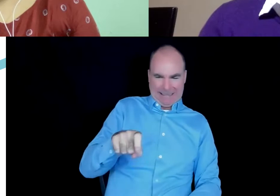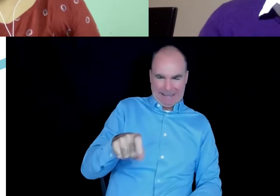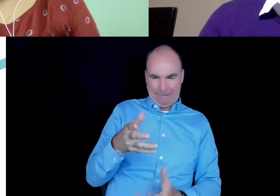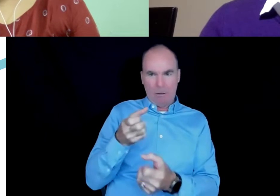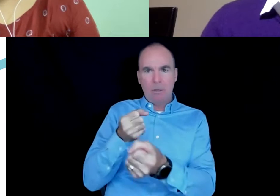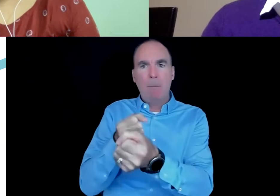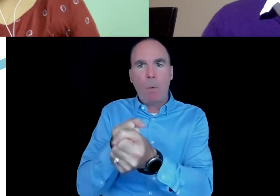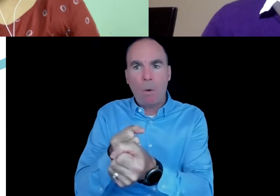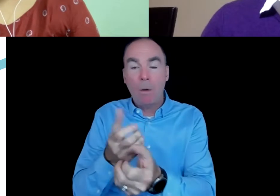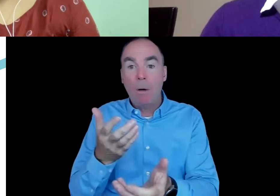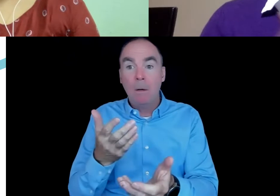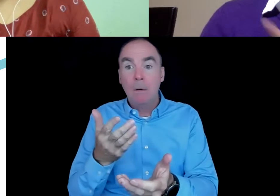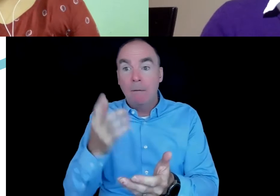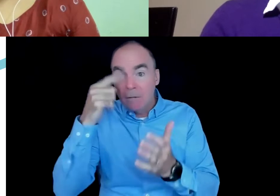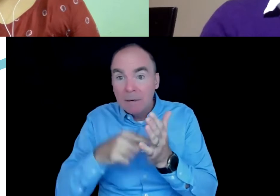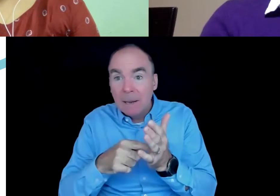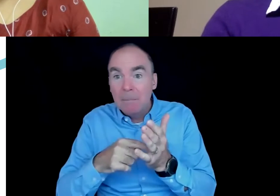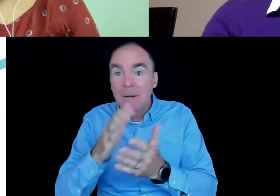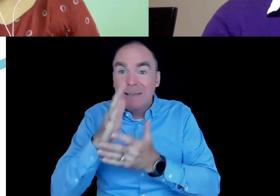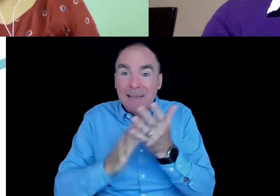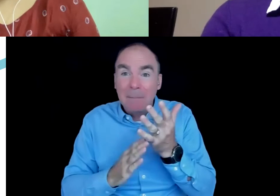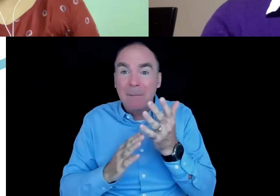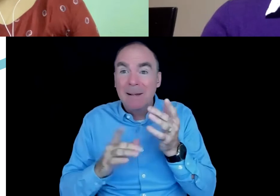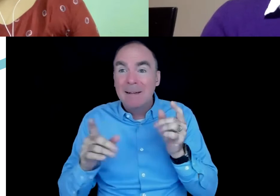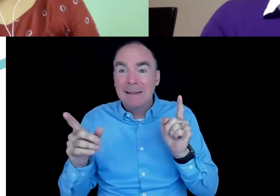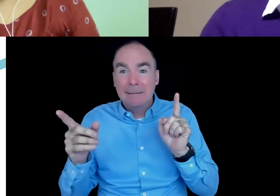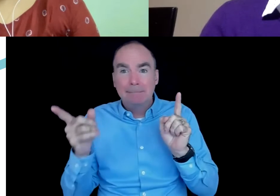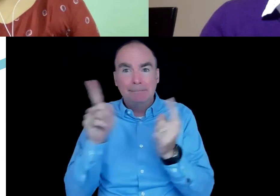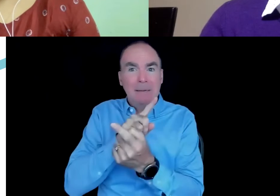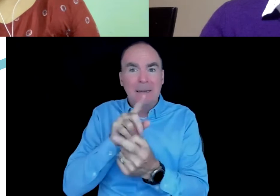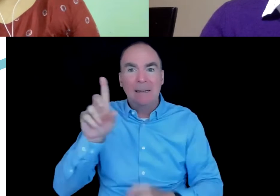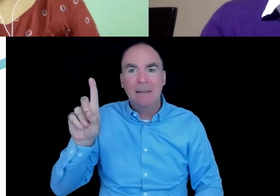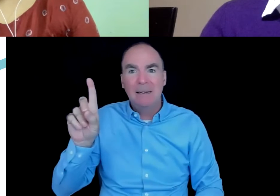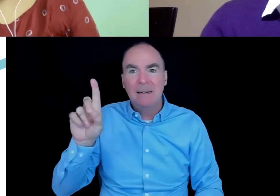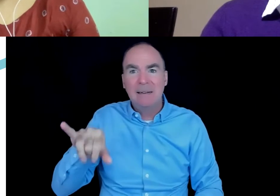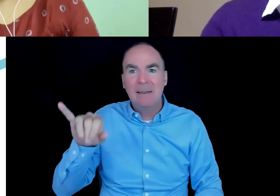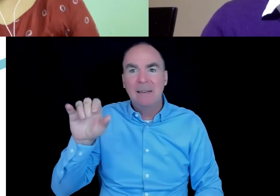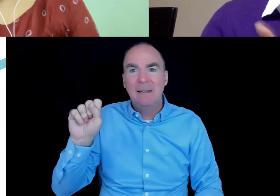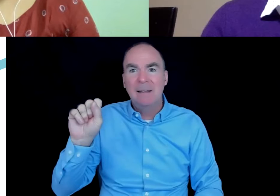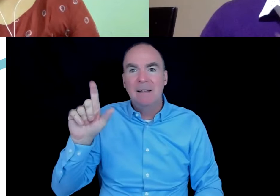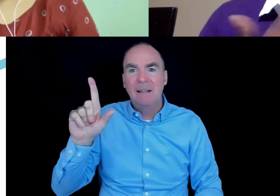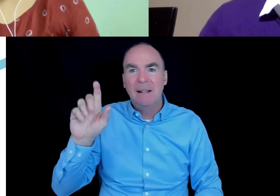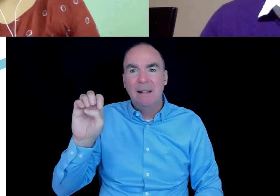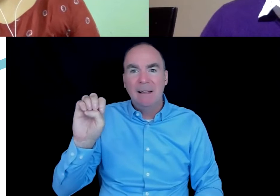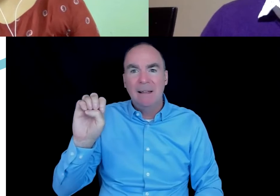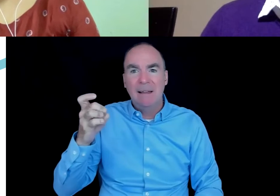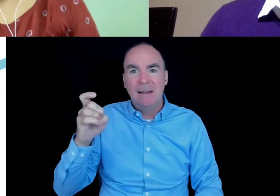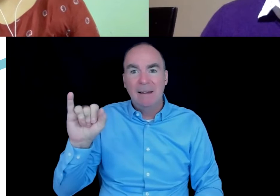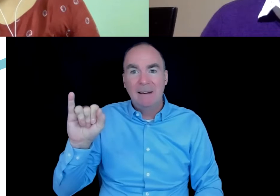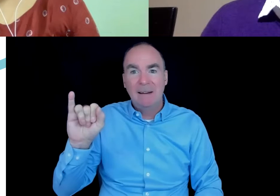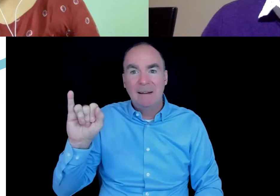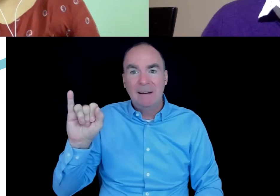it's a dyslexic person, know that writing is an issue for them, spelling is an issue for them. How else can they be able to